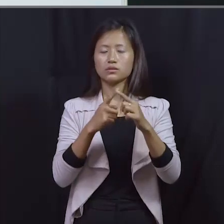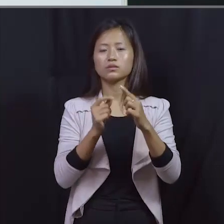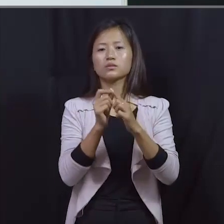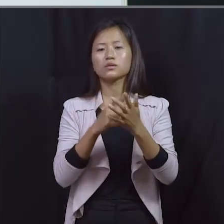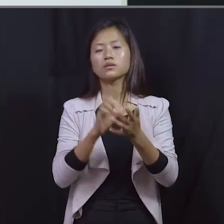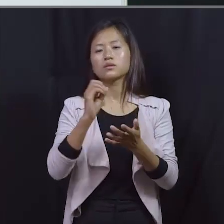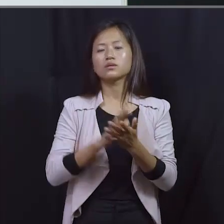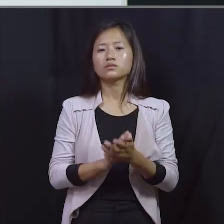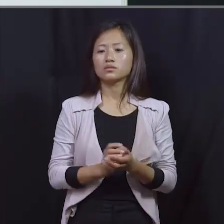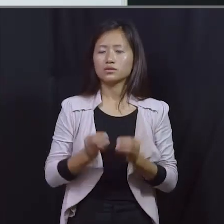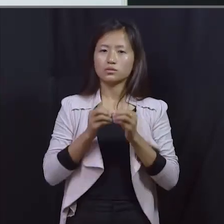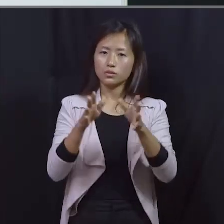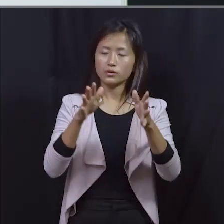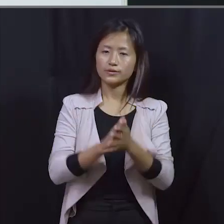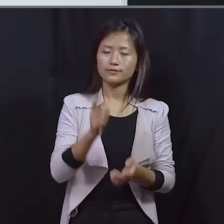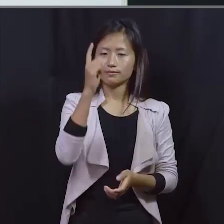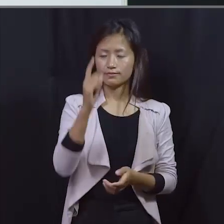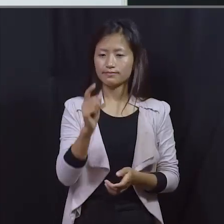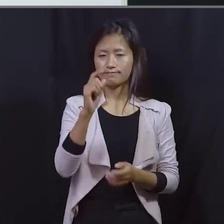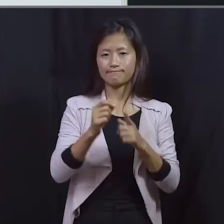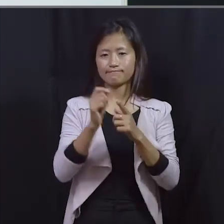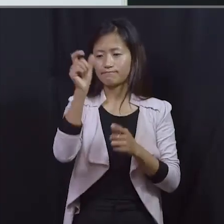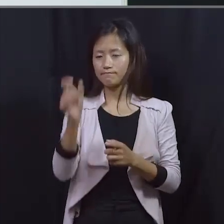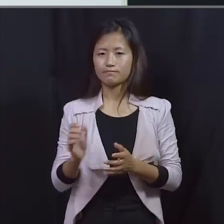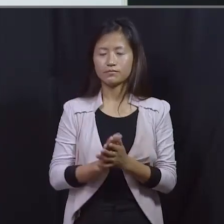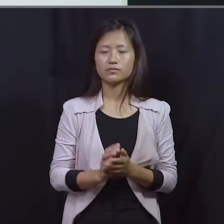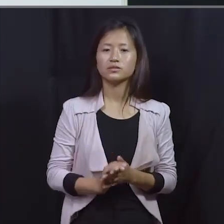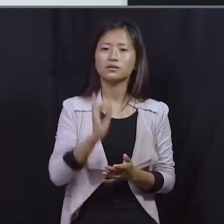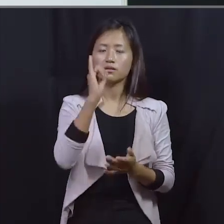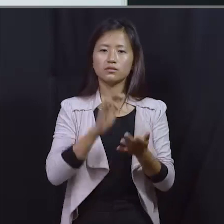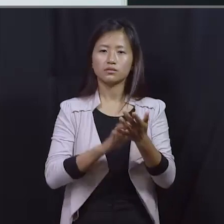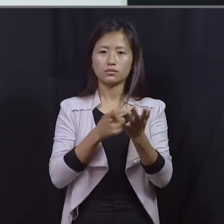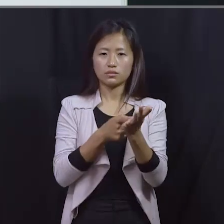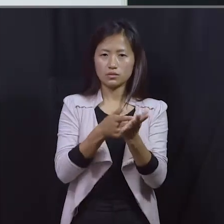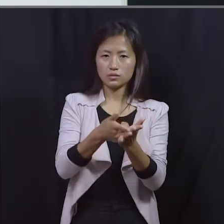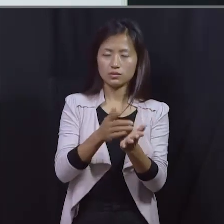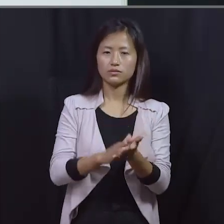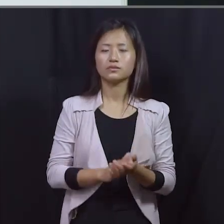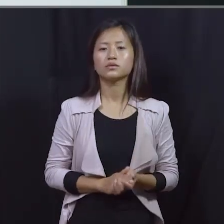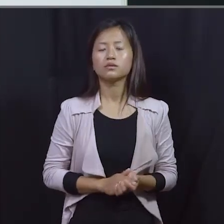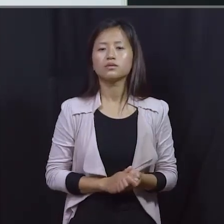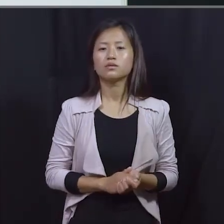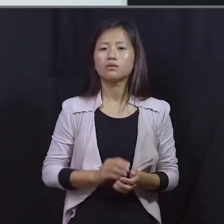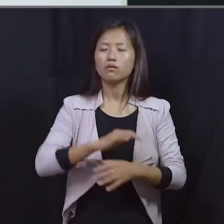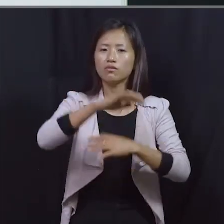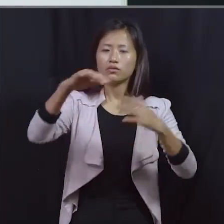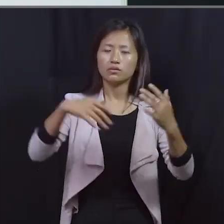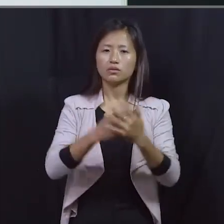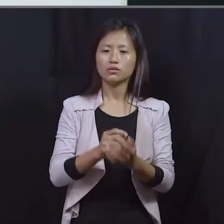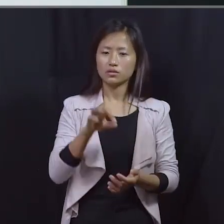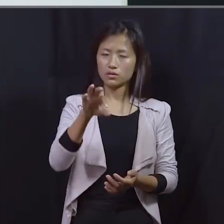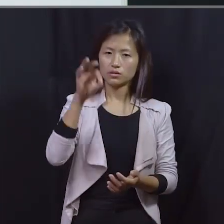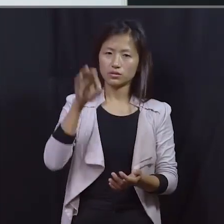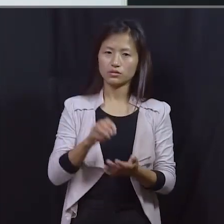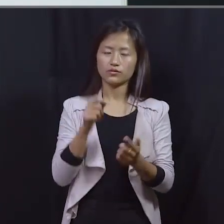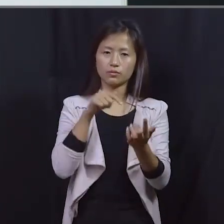Indian peasants. So this rural indebtedness, it is the overall collection of points which